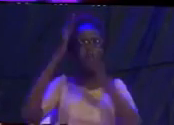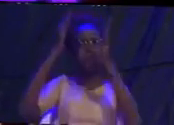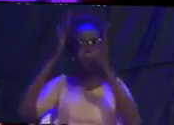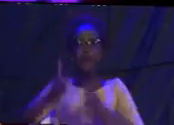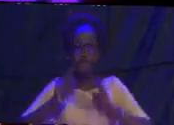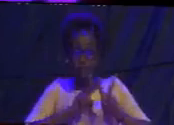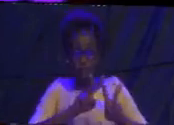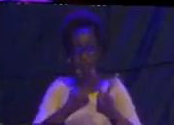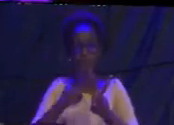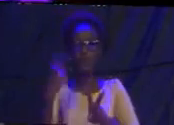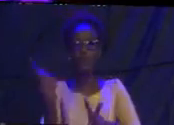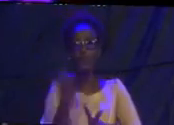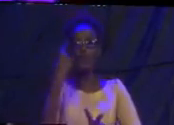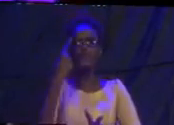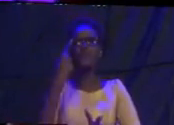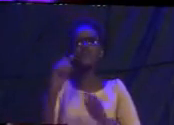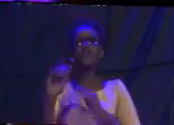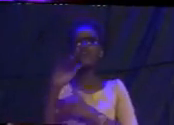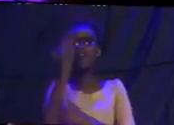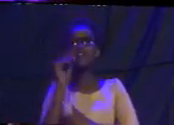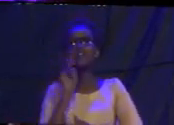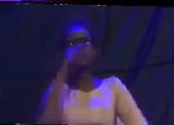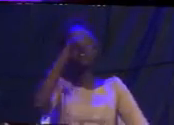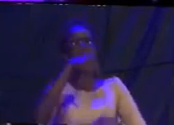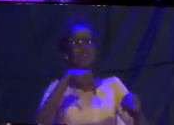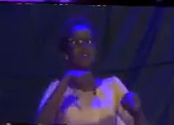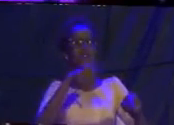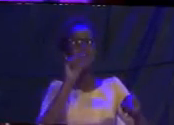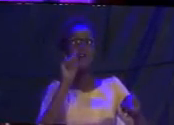No one saw him except God,